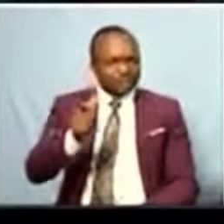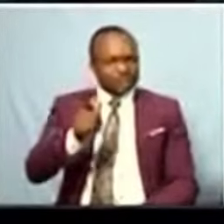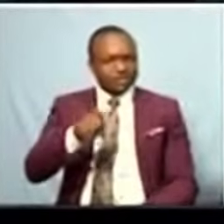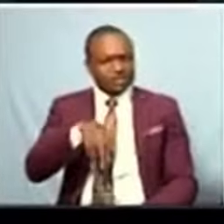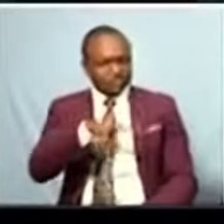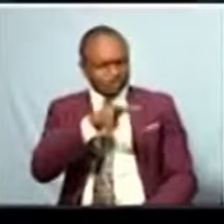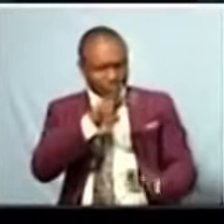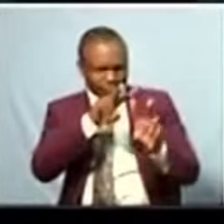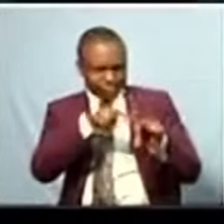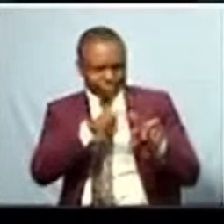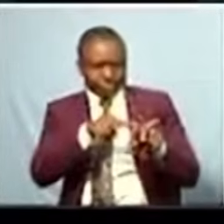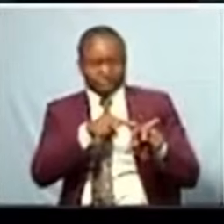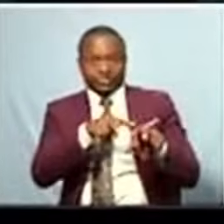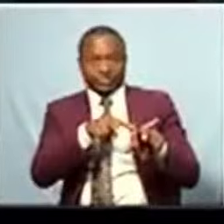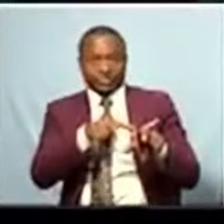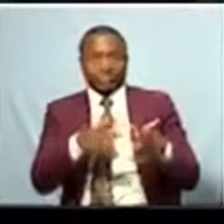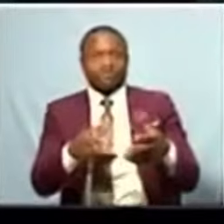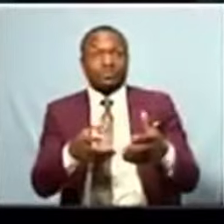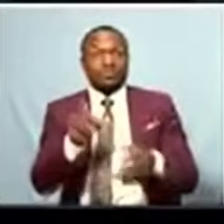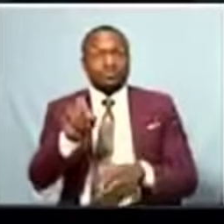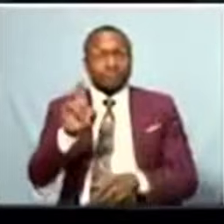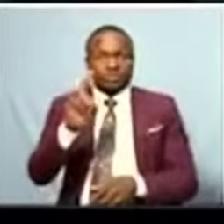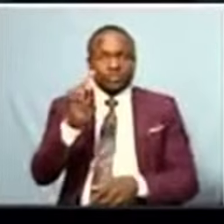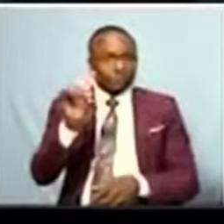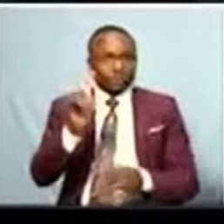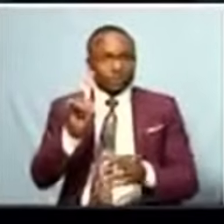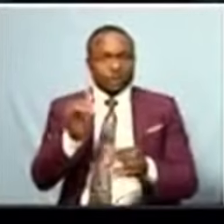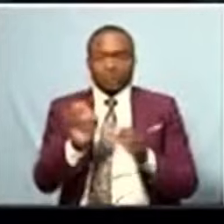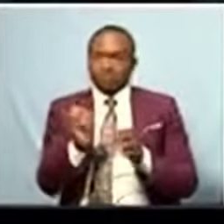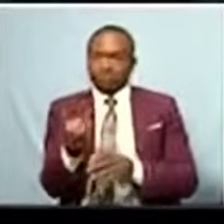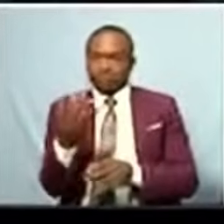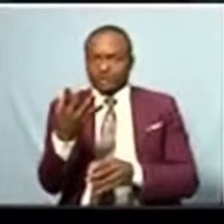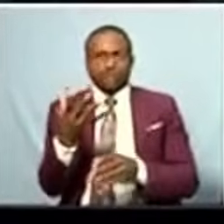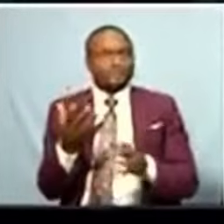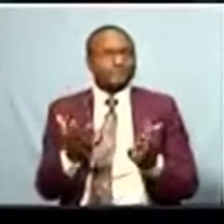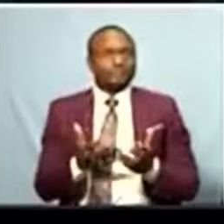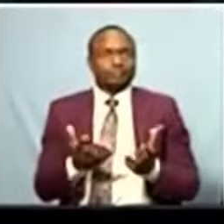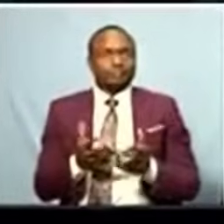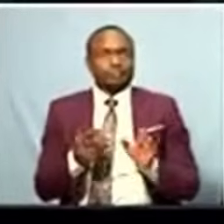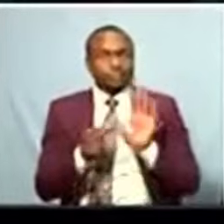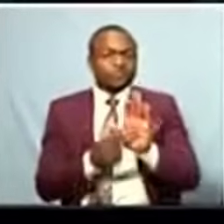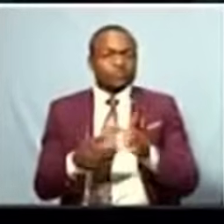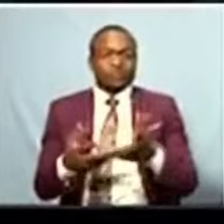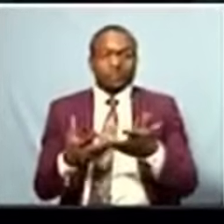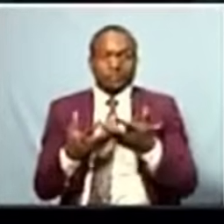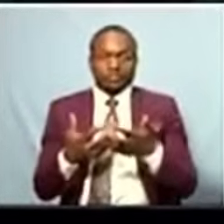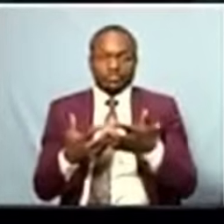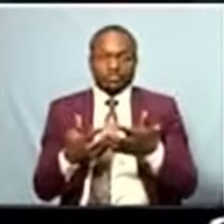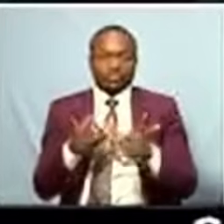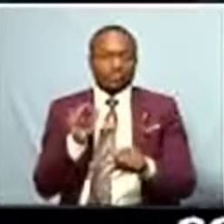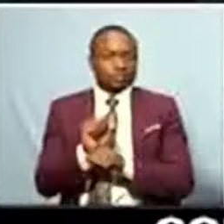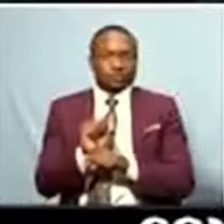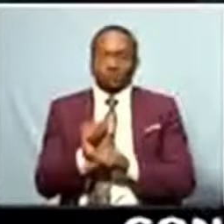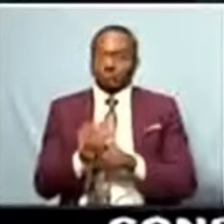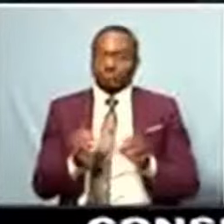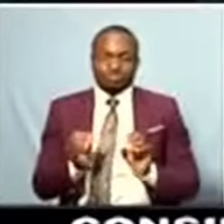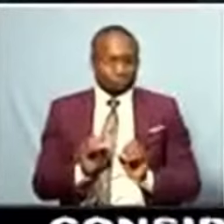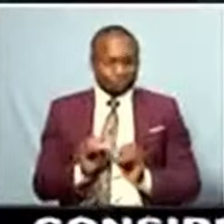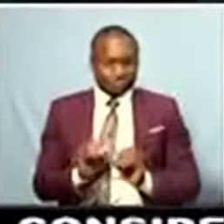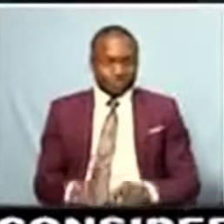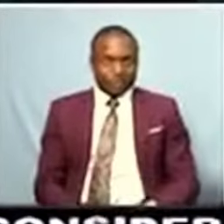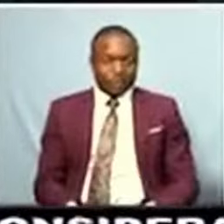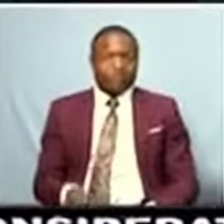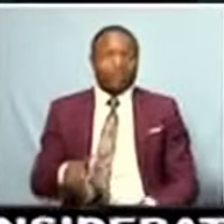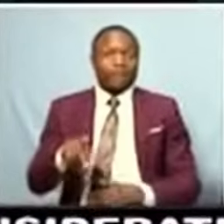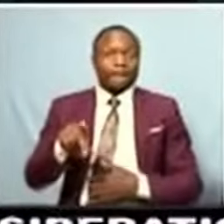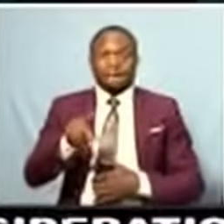that the X-ray detector could not switch on, which indicated that the machine was non-functional. And the